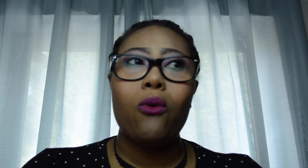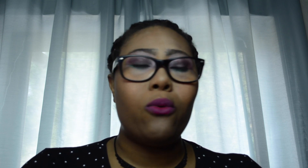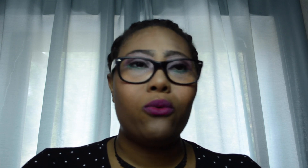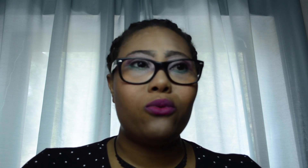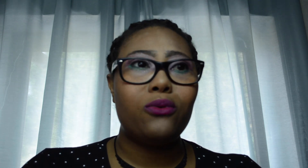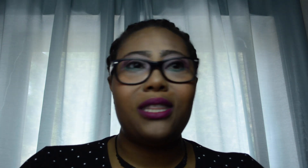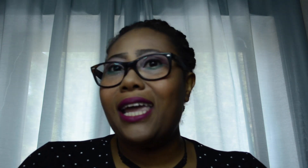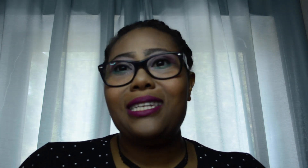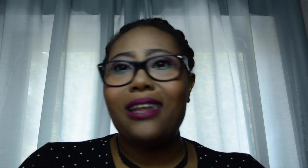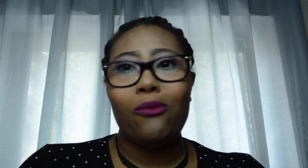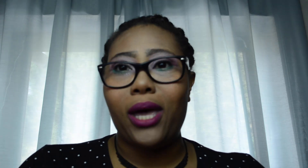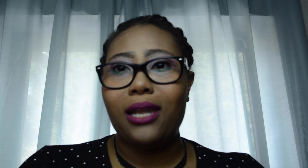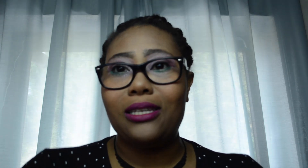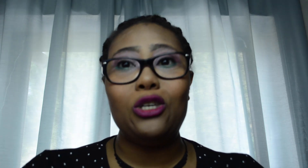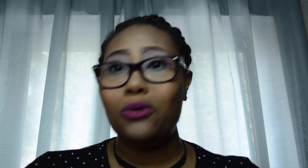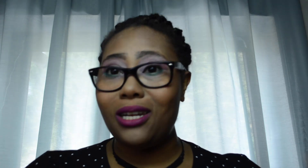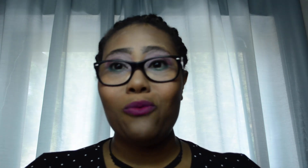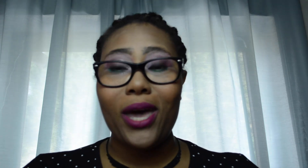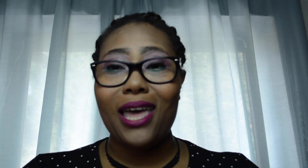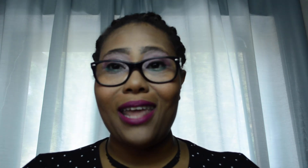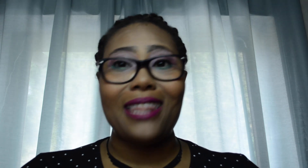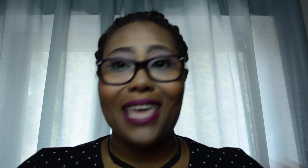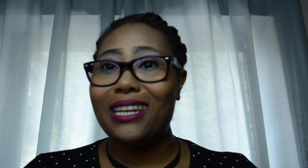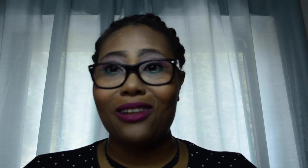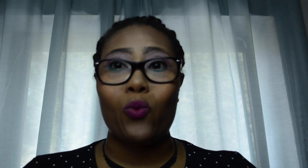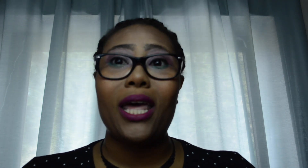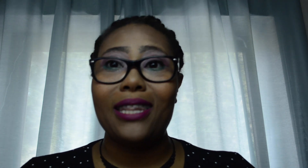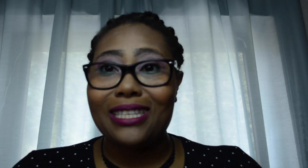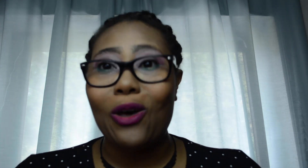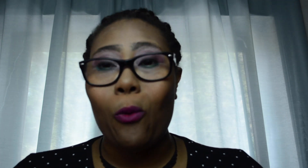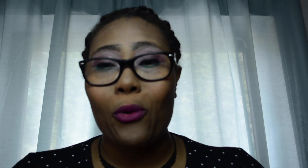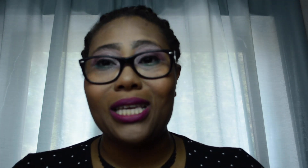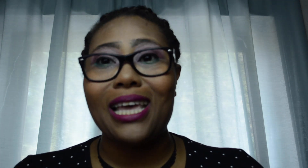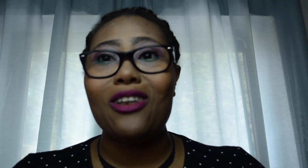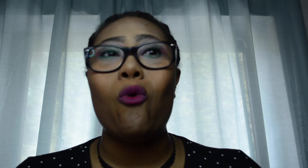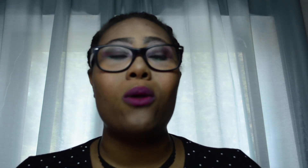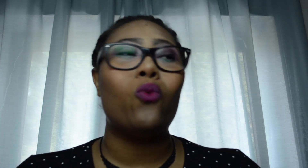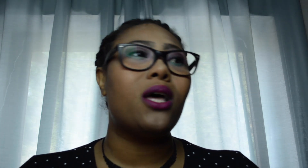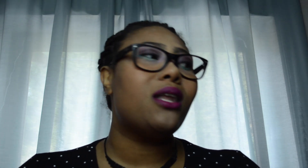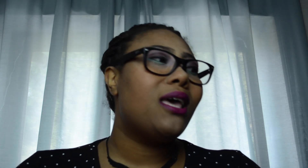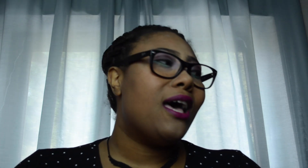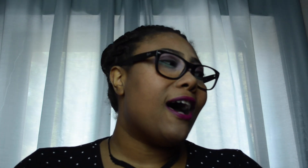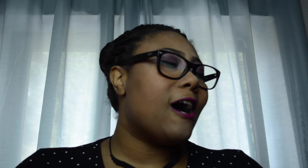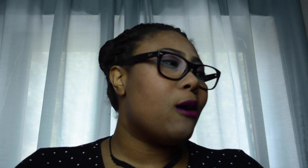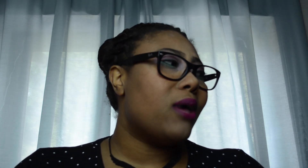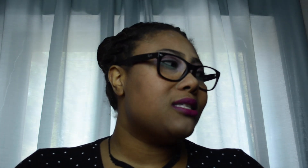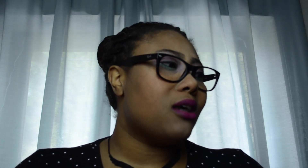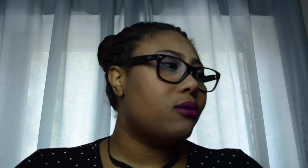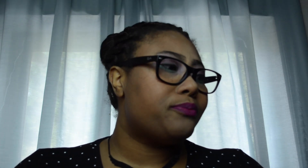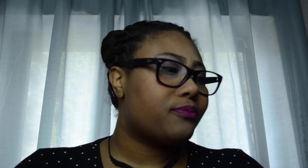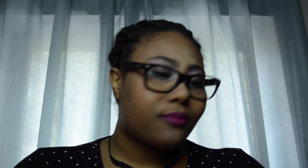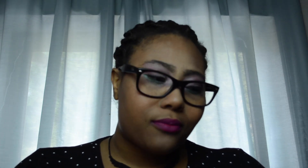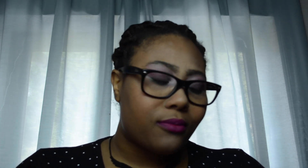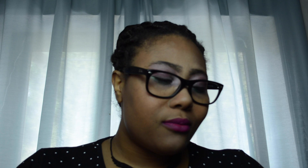no, they didn't win. You didn't win, and they didn't win. That's the whole point, is that no one won. And